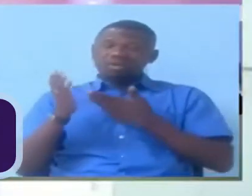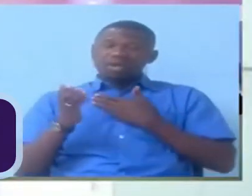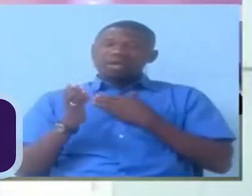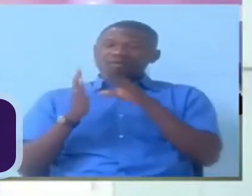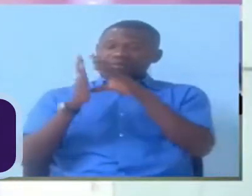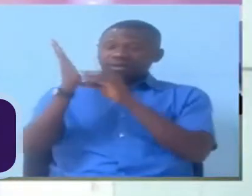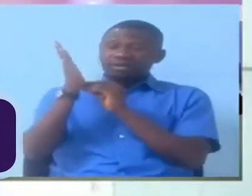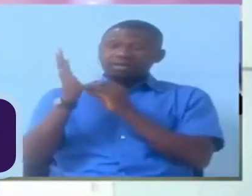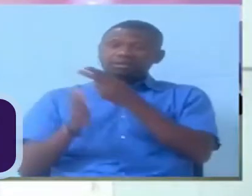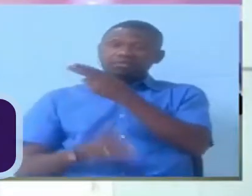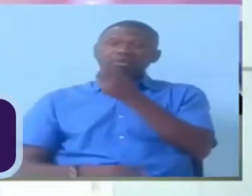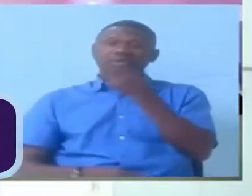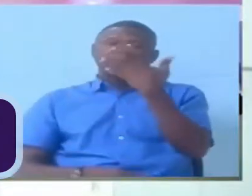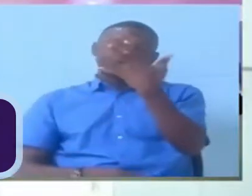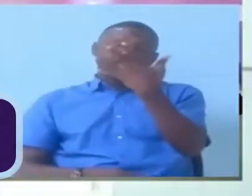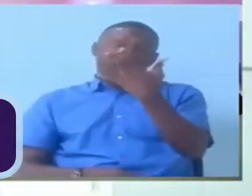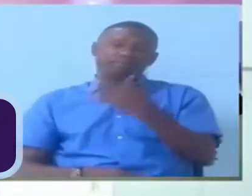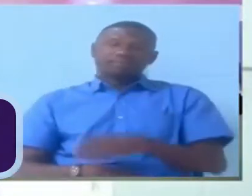division.